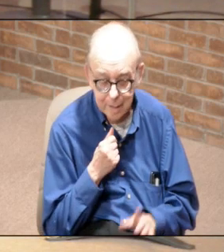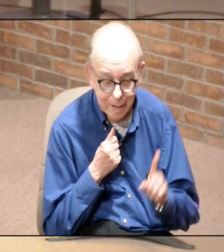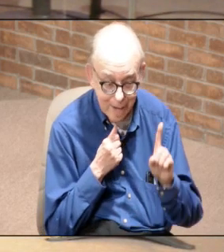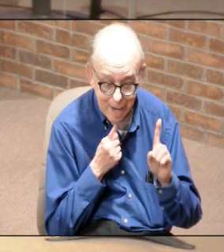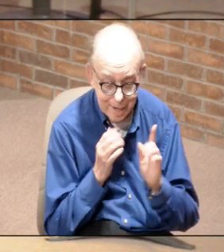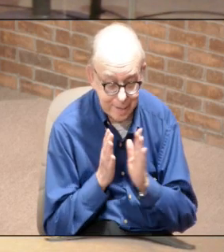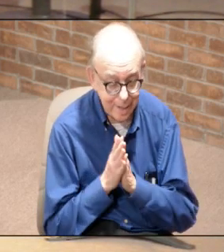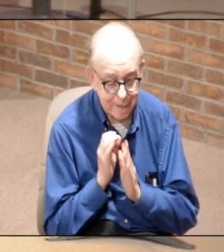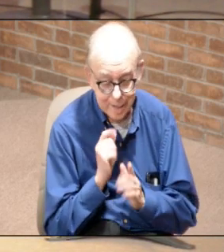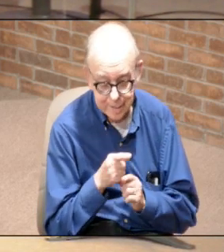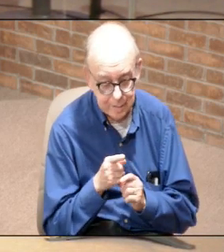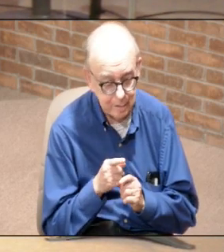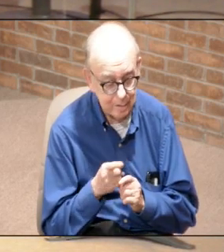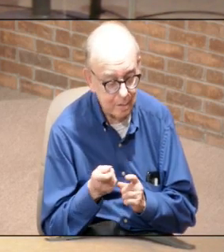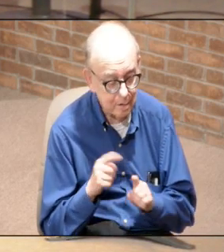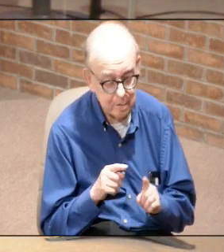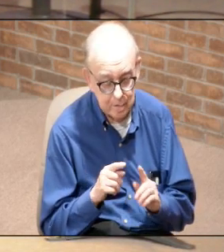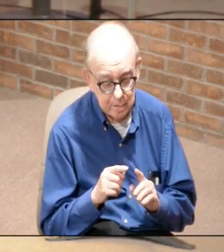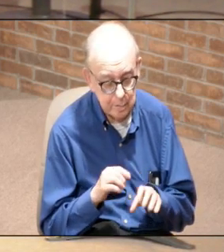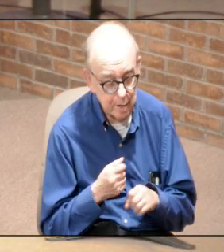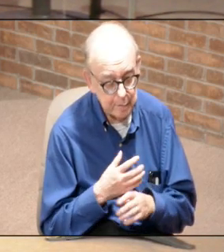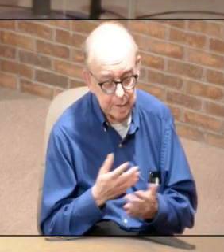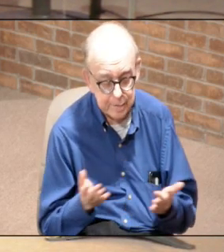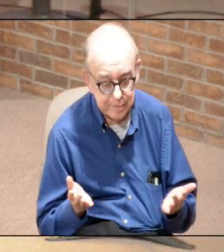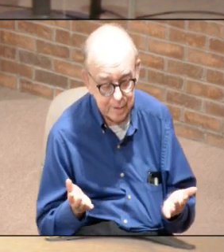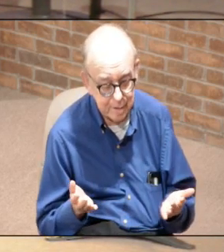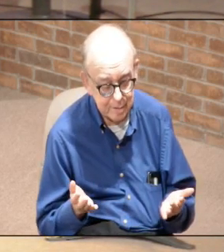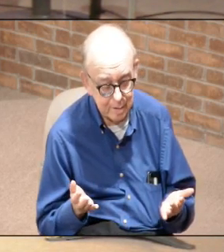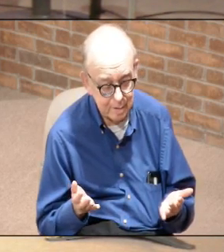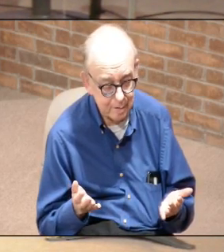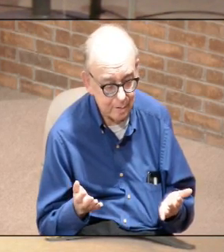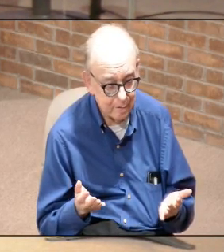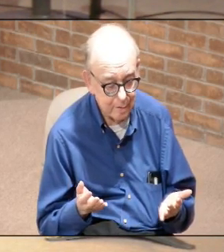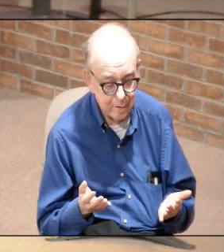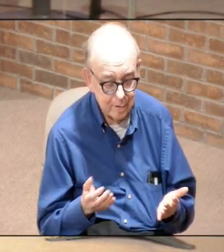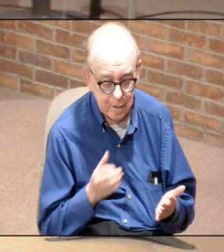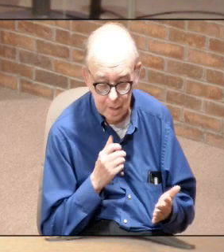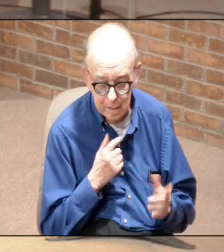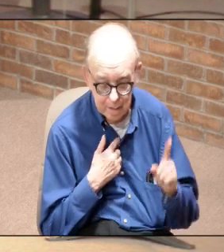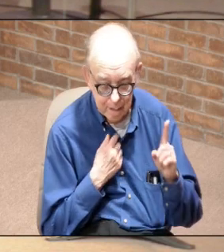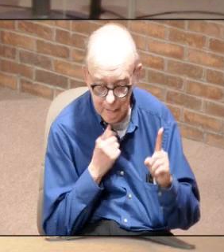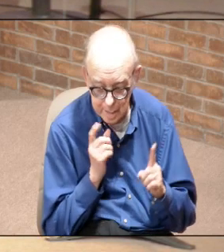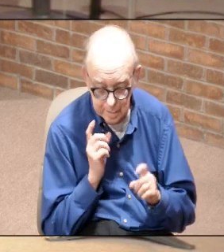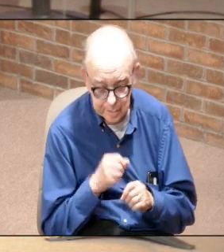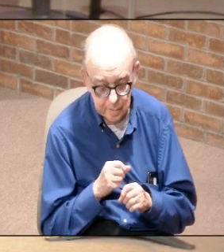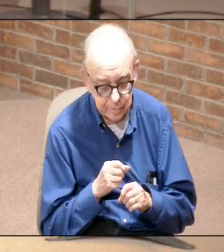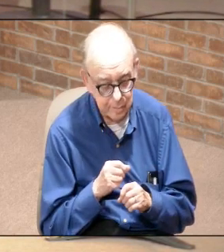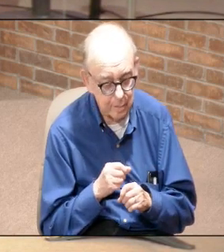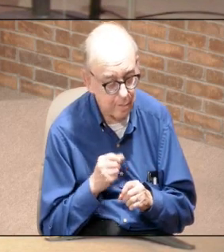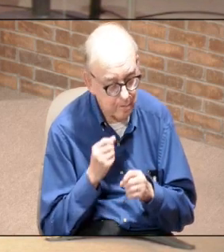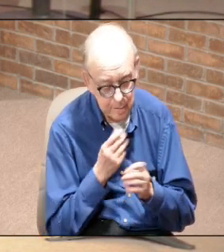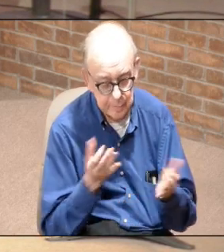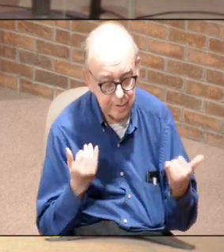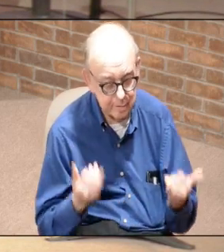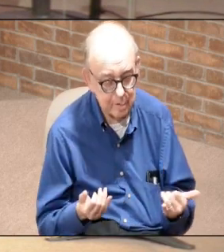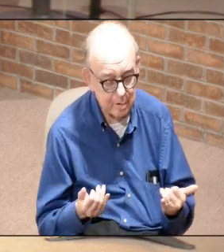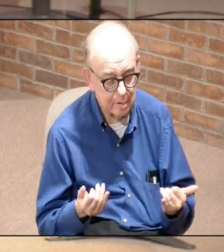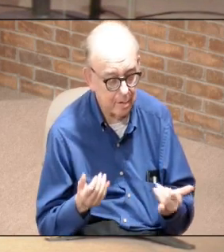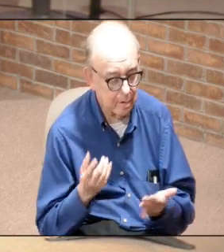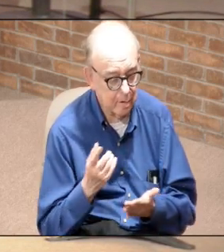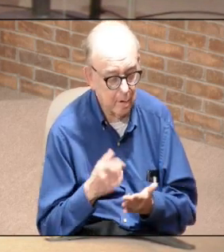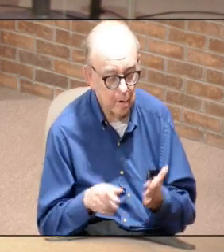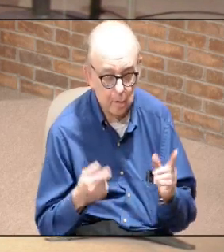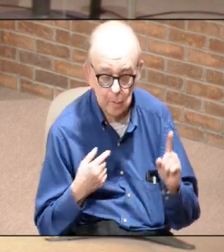You weren't around when I created it, so I don't need your input right now on what